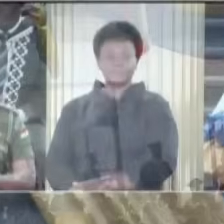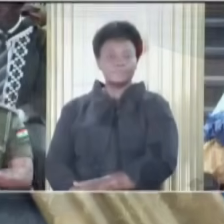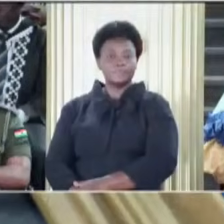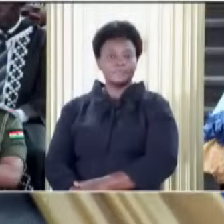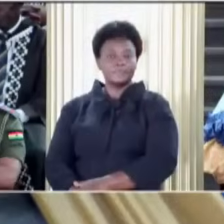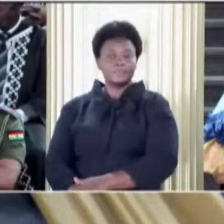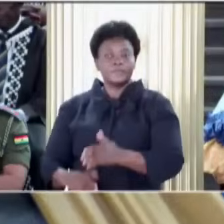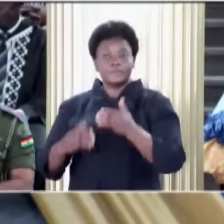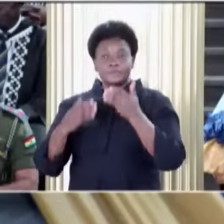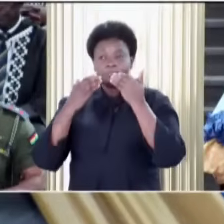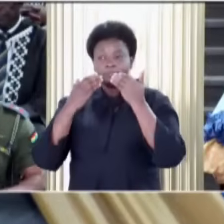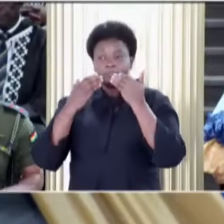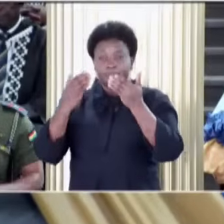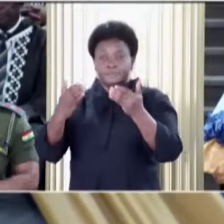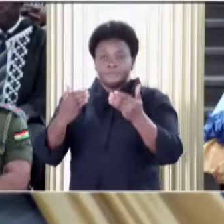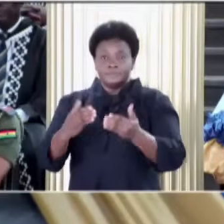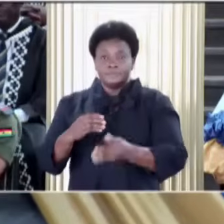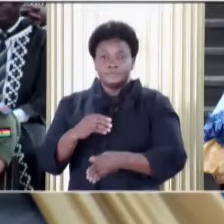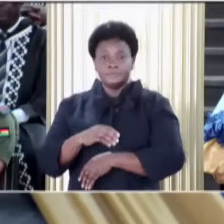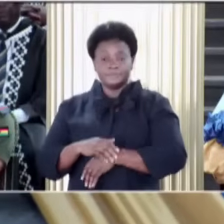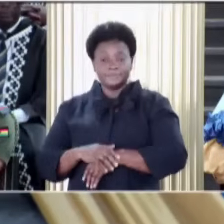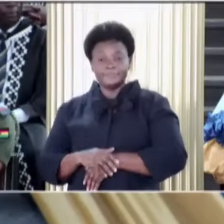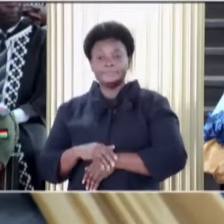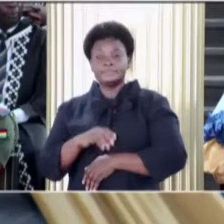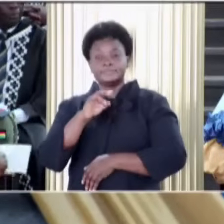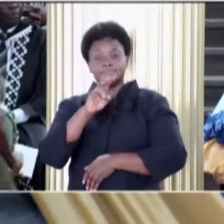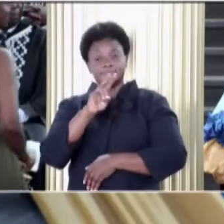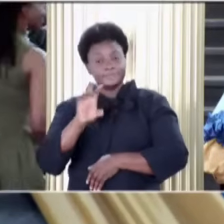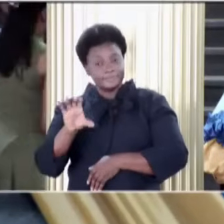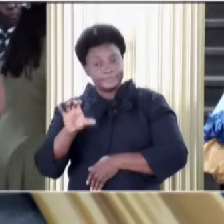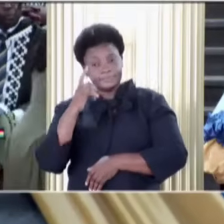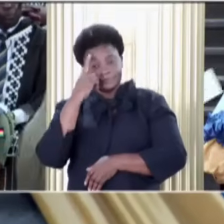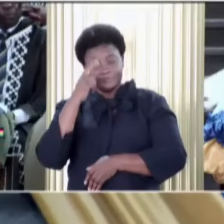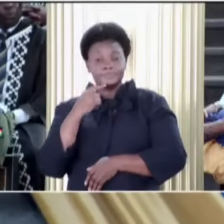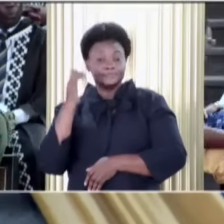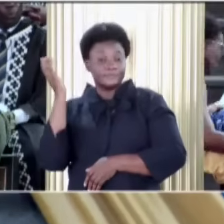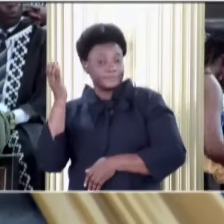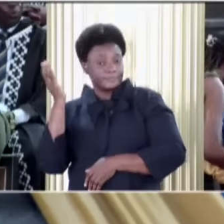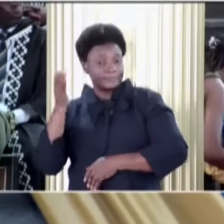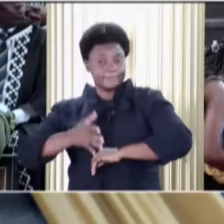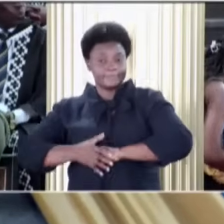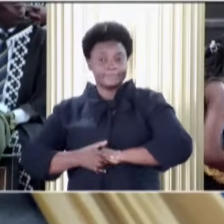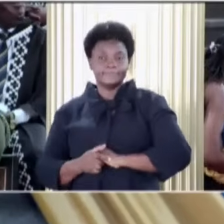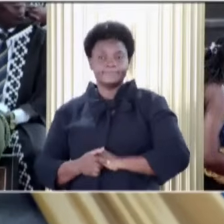Thank you very much, Madam Vice Chancellor, for your address to congregation.